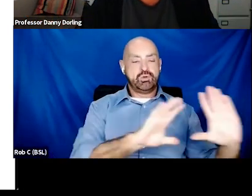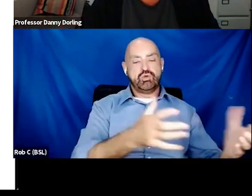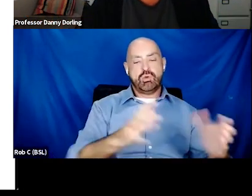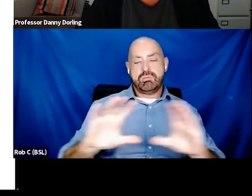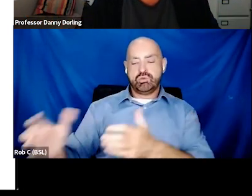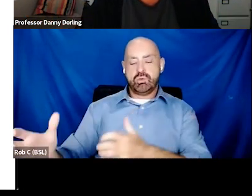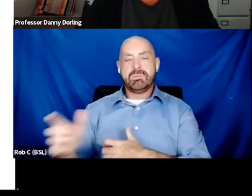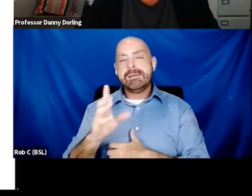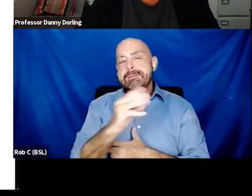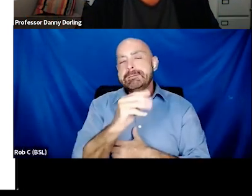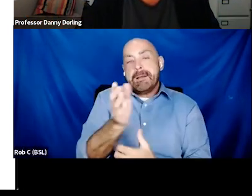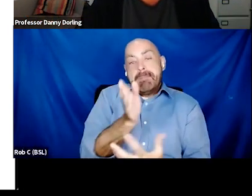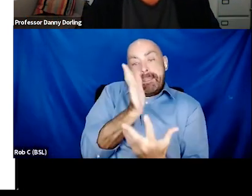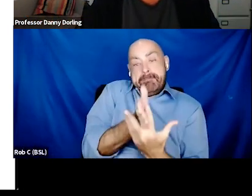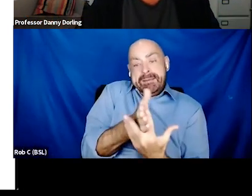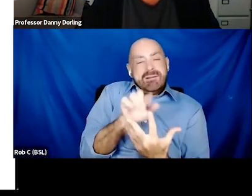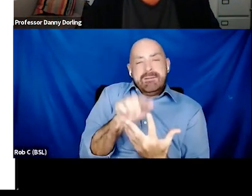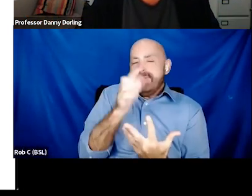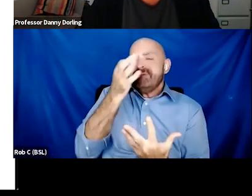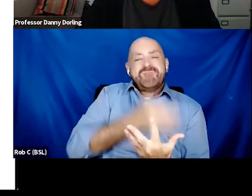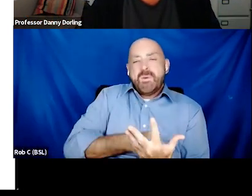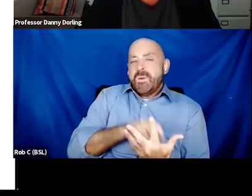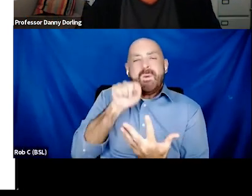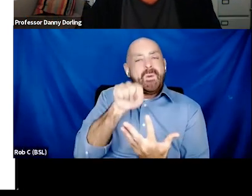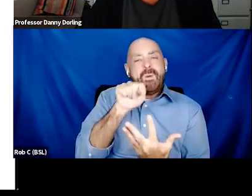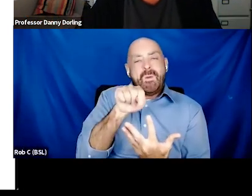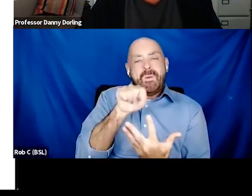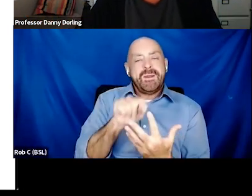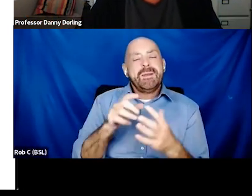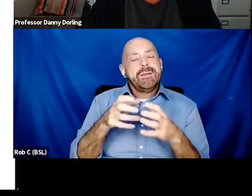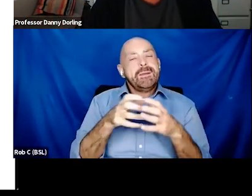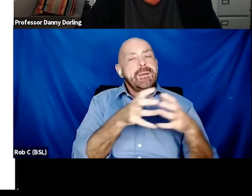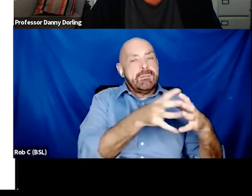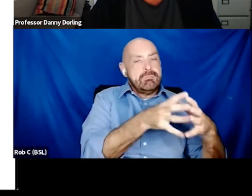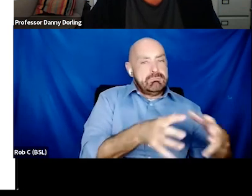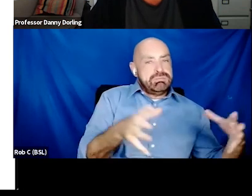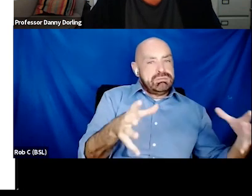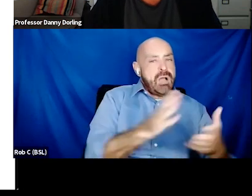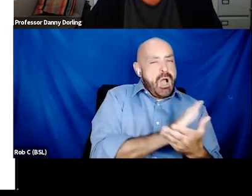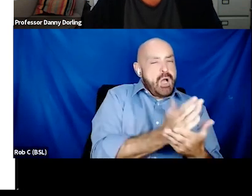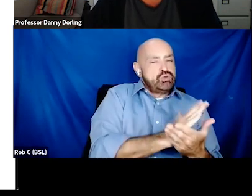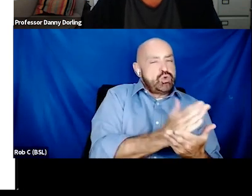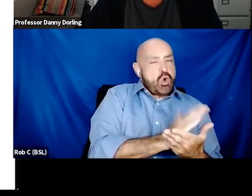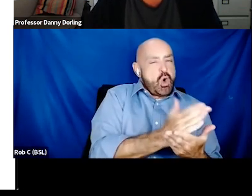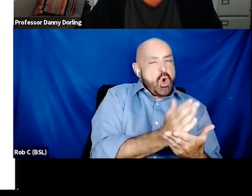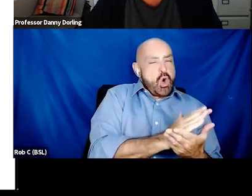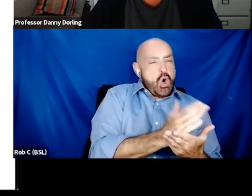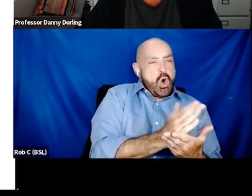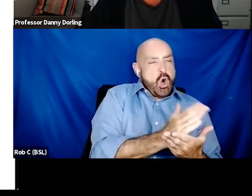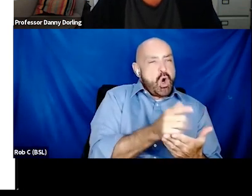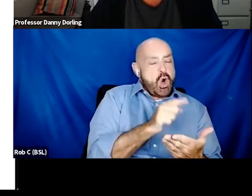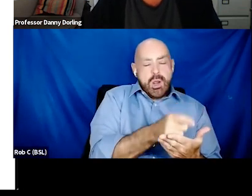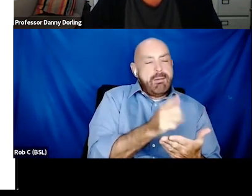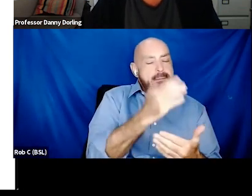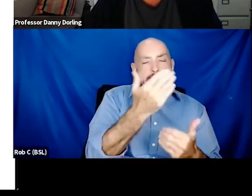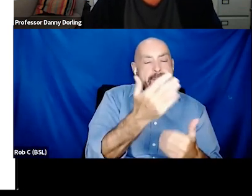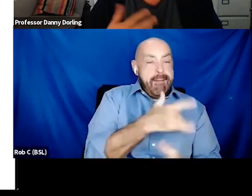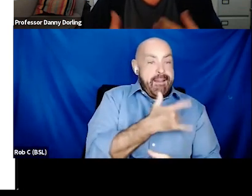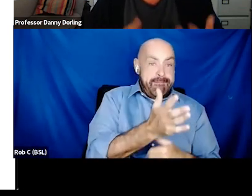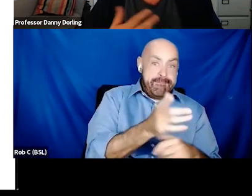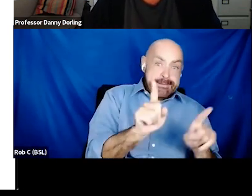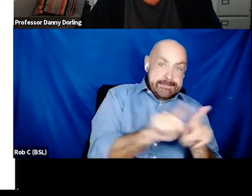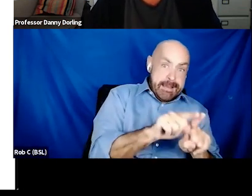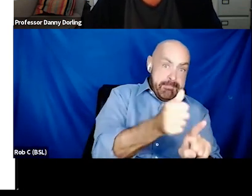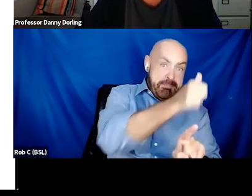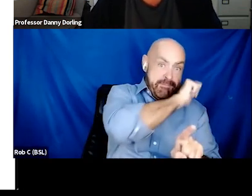middle over time. A group who are increasingly unsure, think that life will never be the same again, and it will